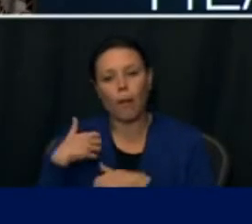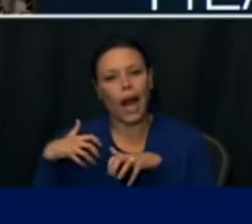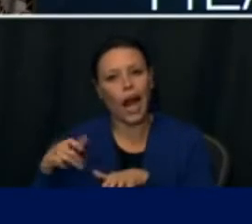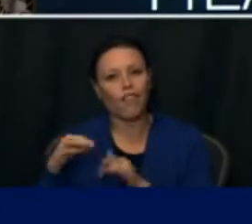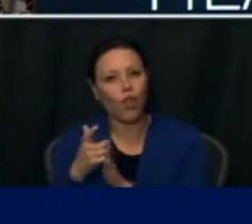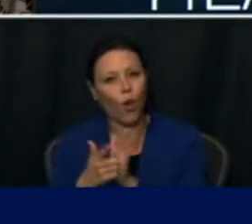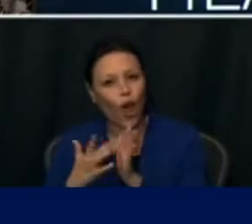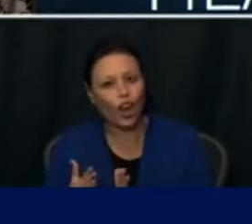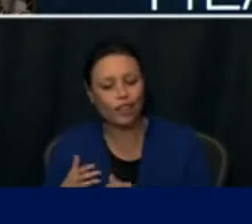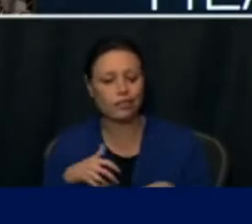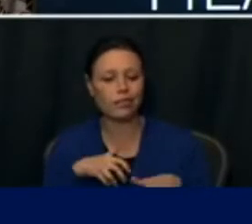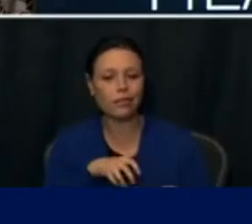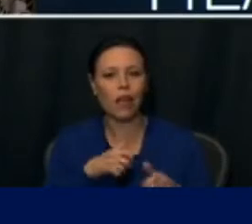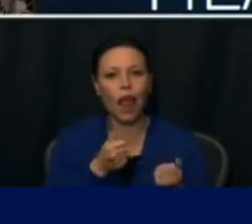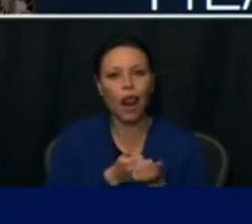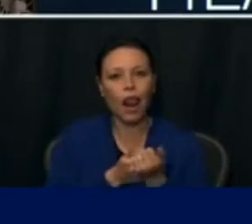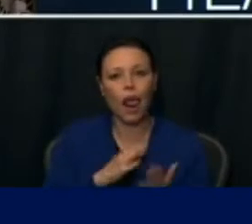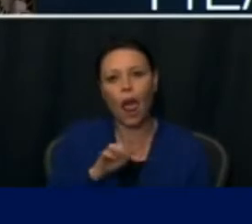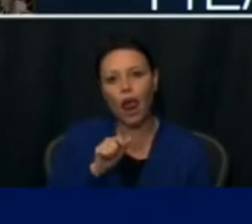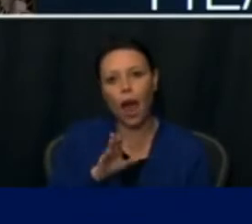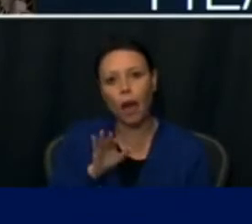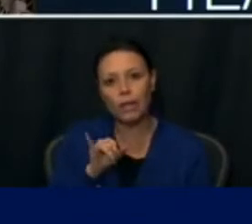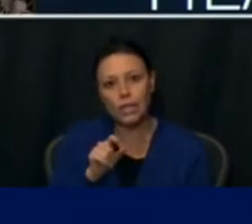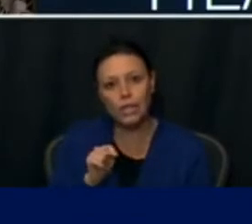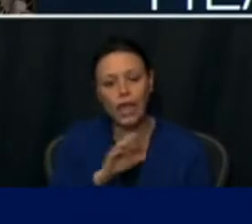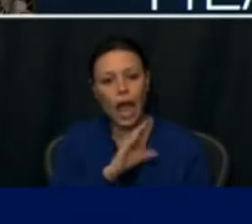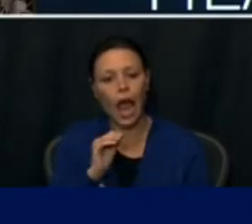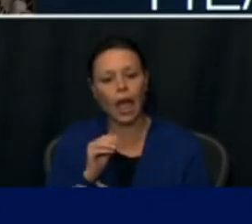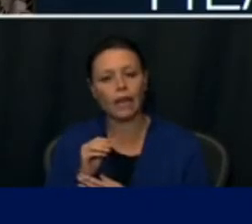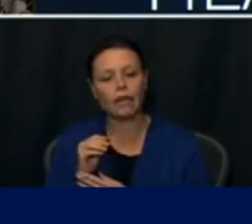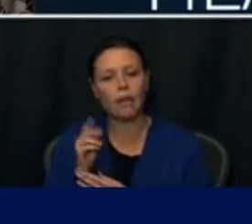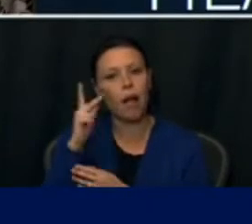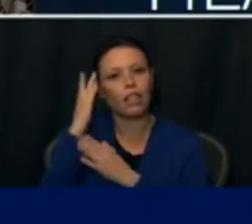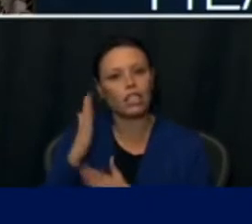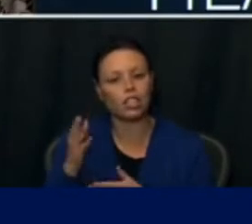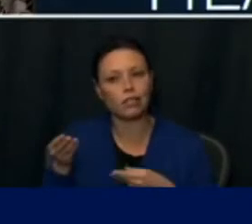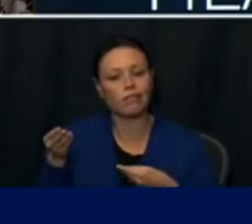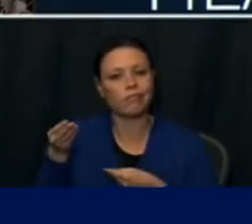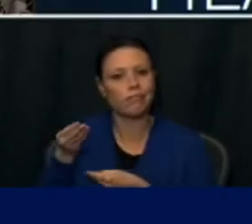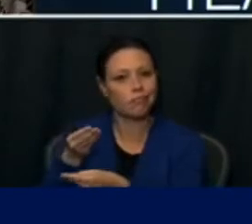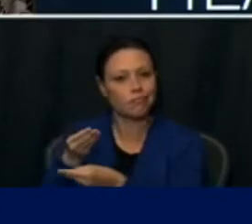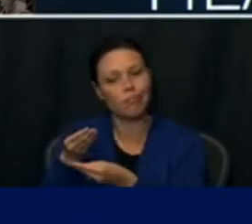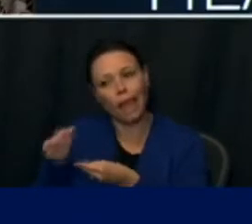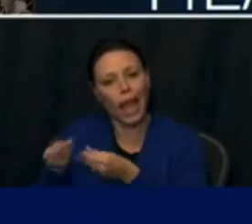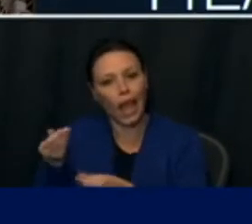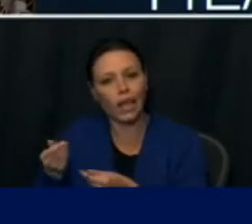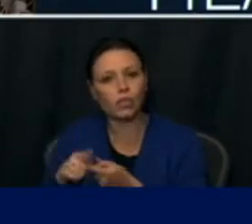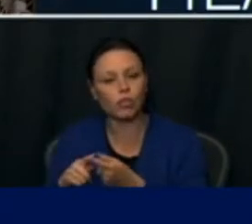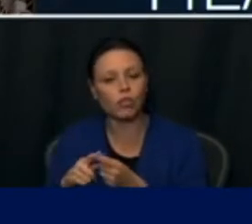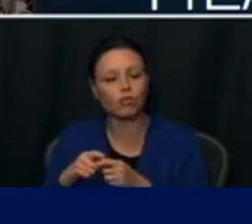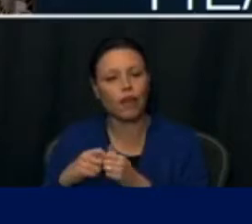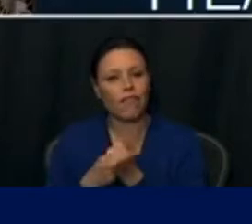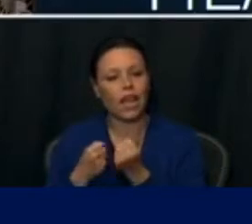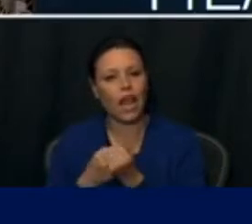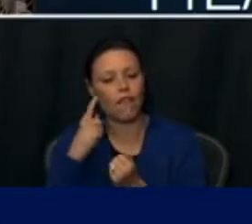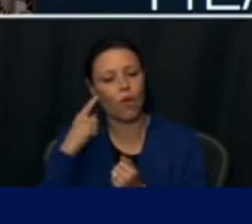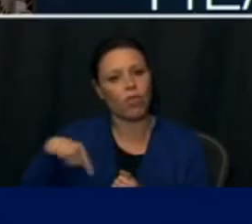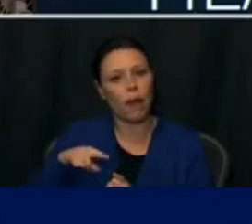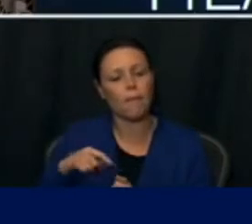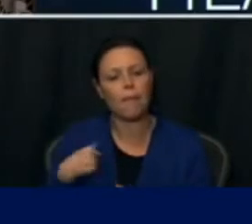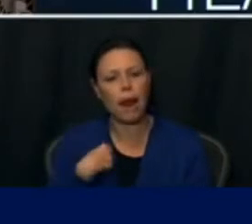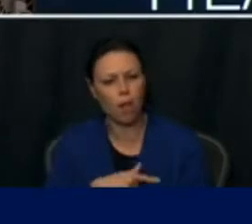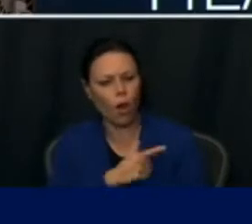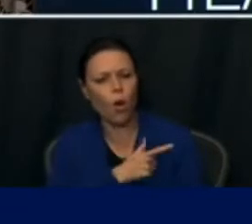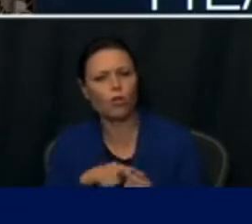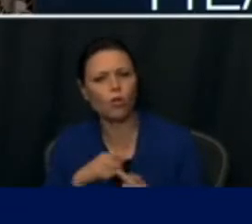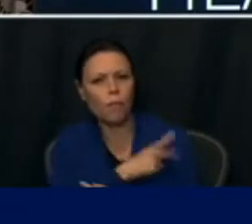bought and paid for politicians but I've been loyal to the special interests I've been loyal to our patients and